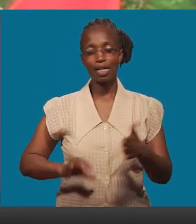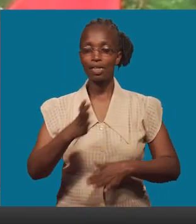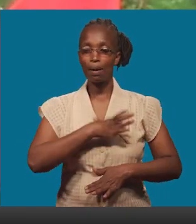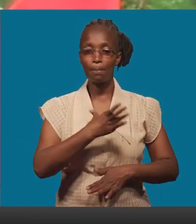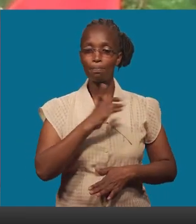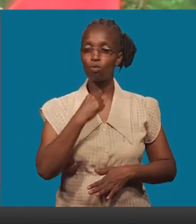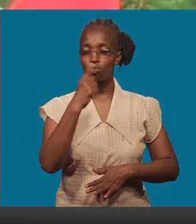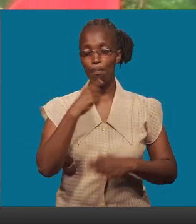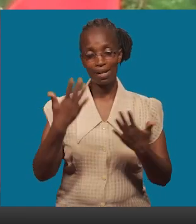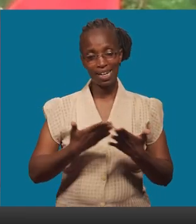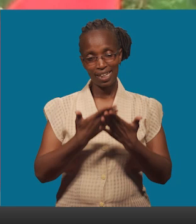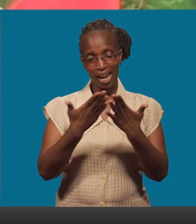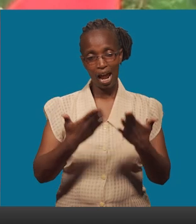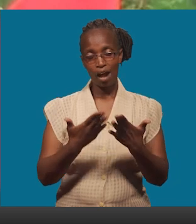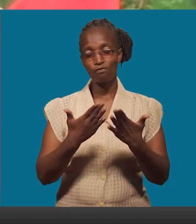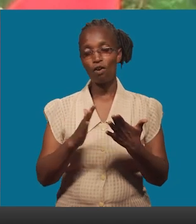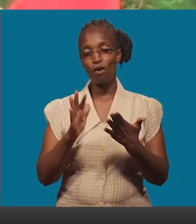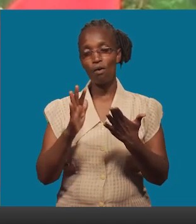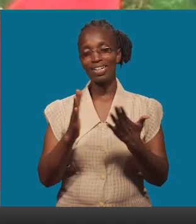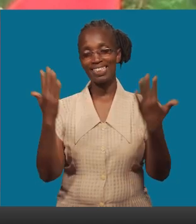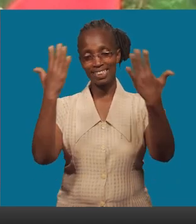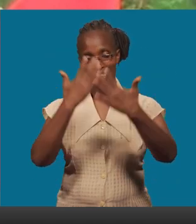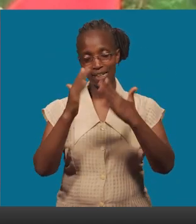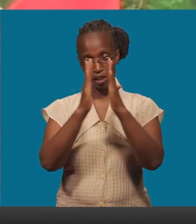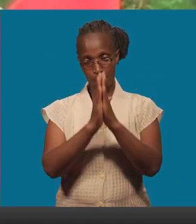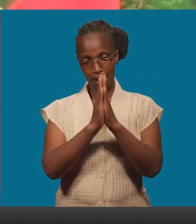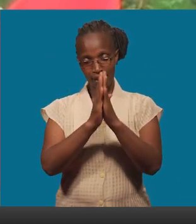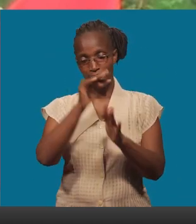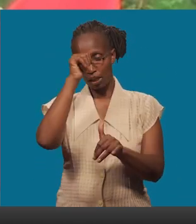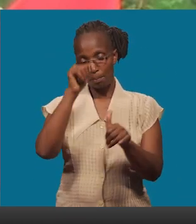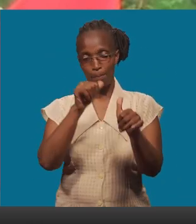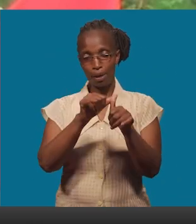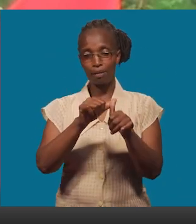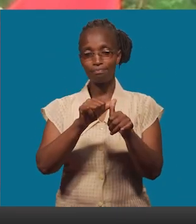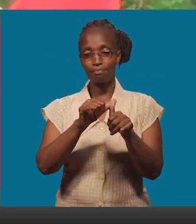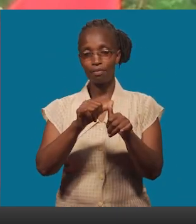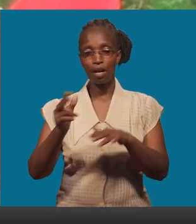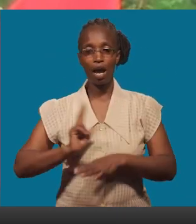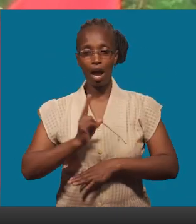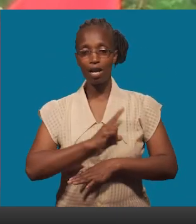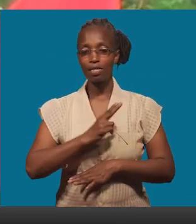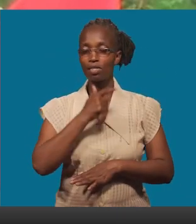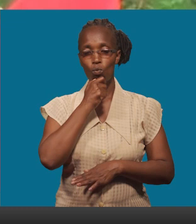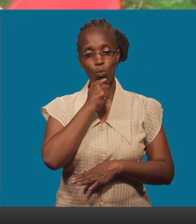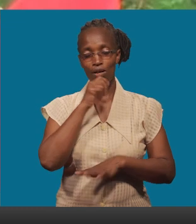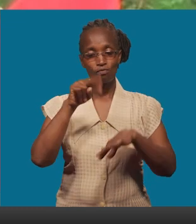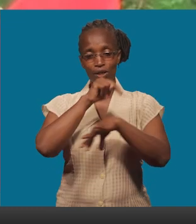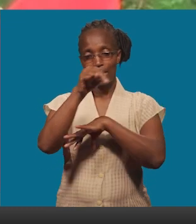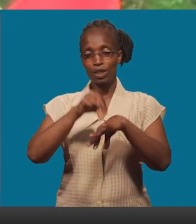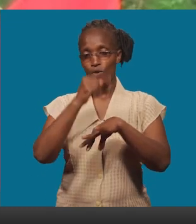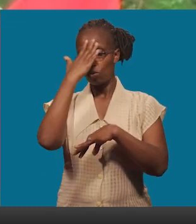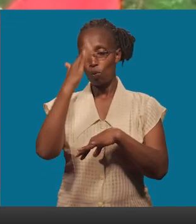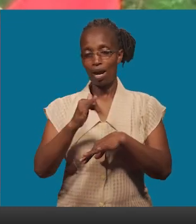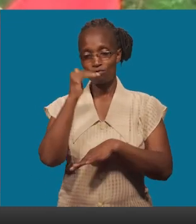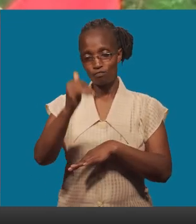the Christian fraternity, those who be doing Kesha. Remember us as a family. Remember as well our wonderful nation,